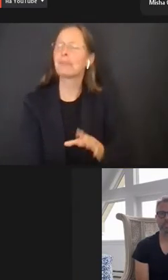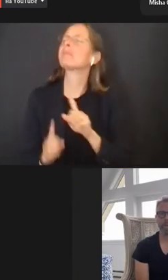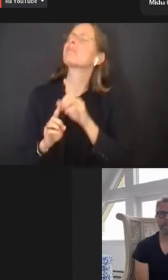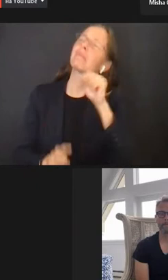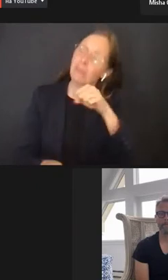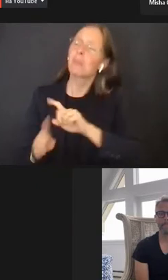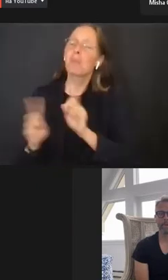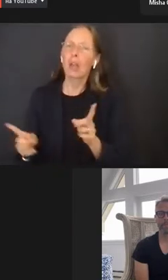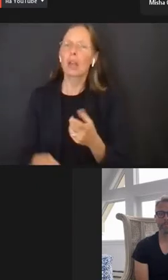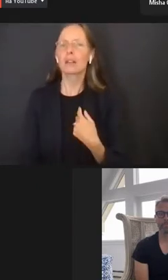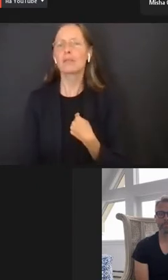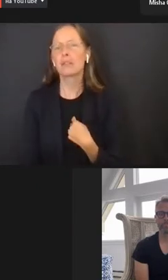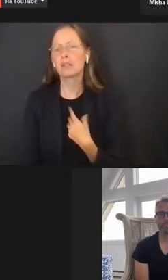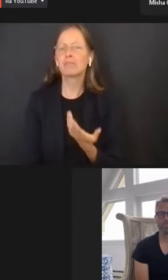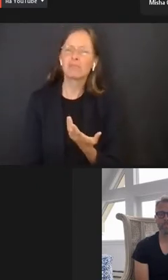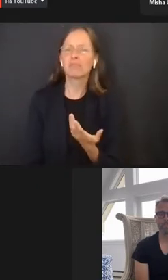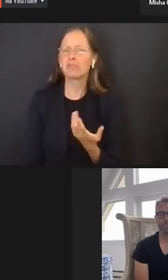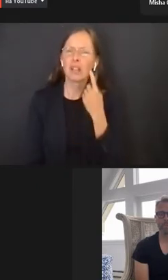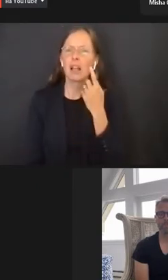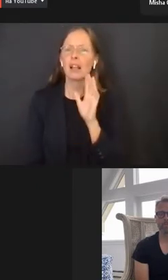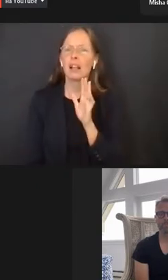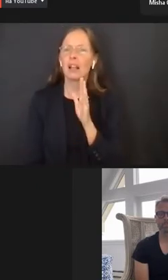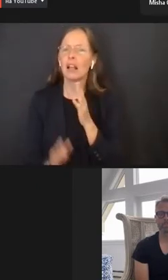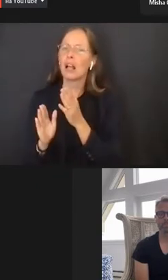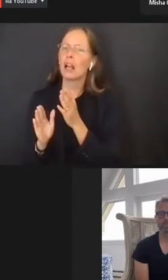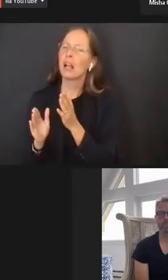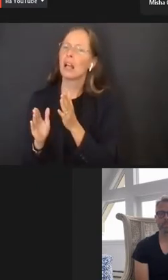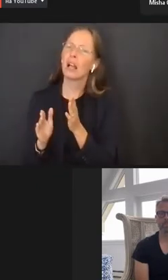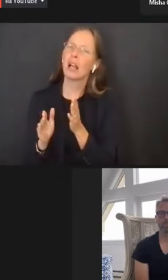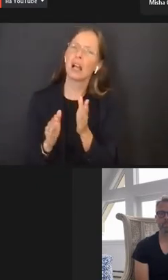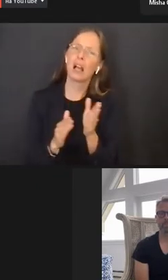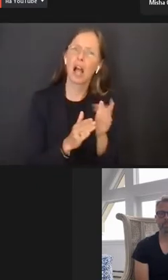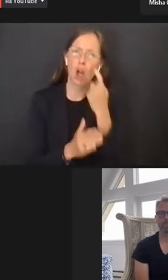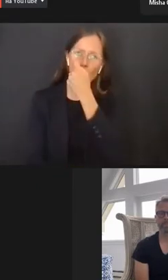that steering away from trauma is a good parenting.